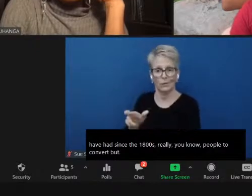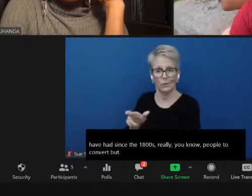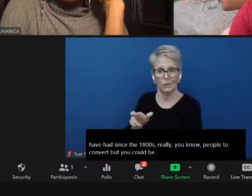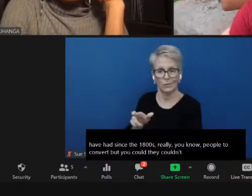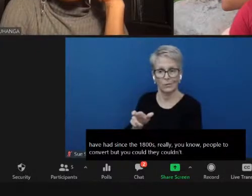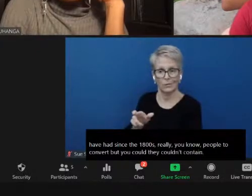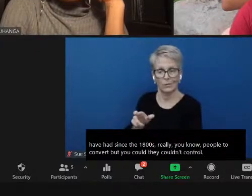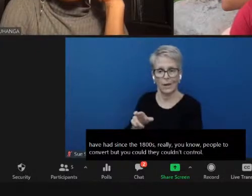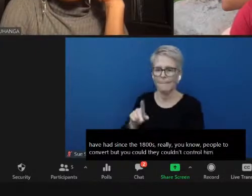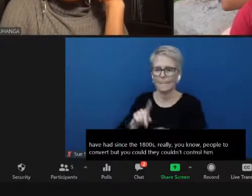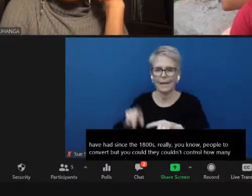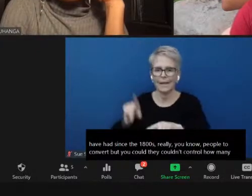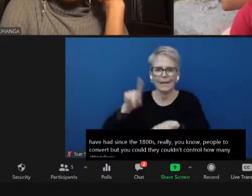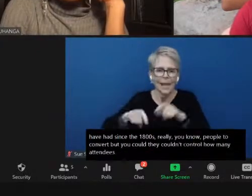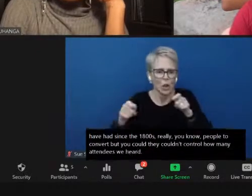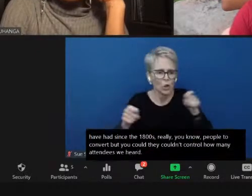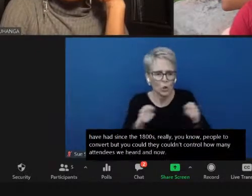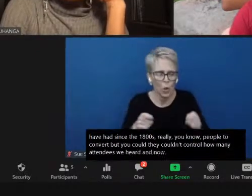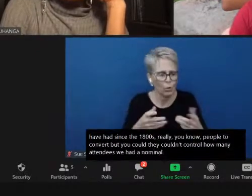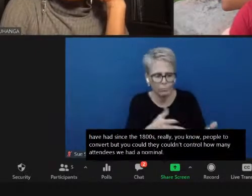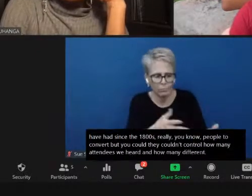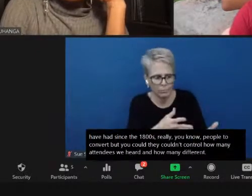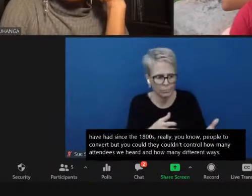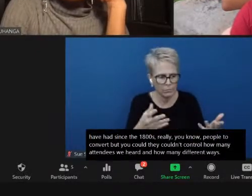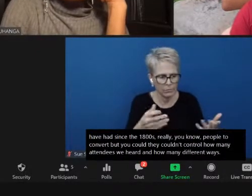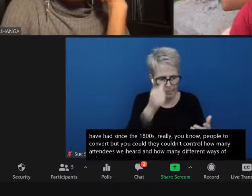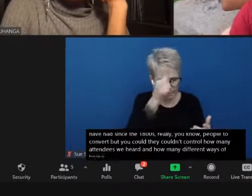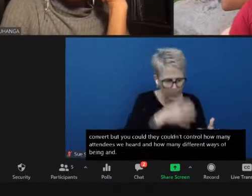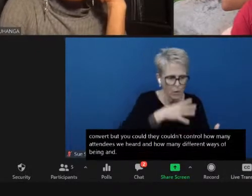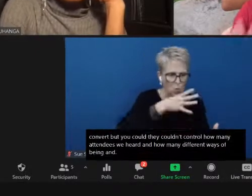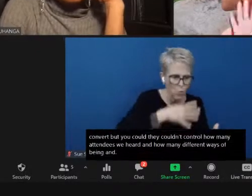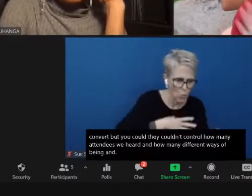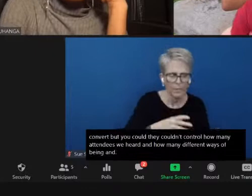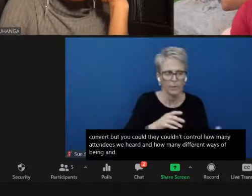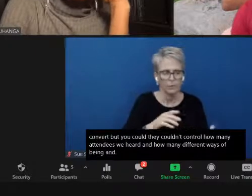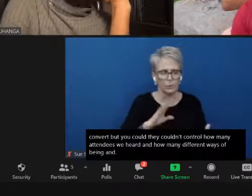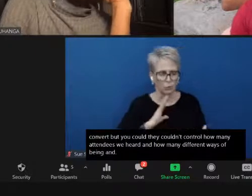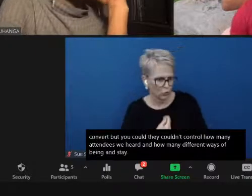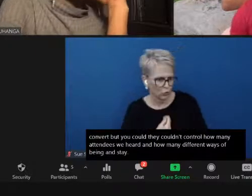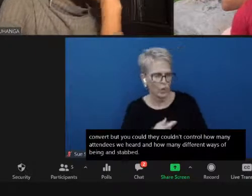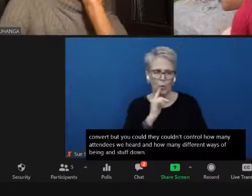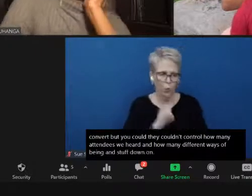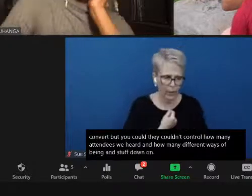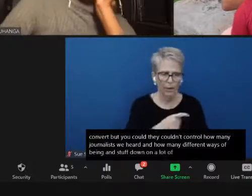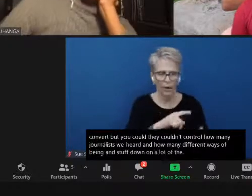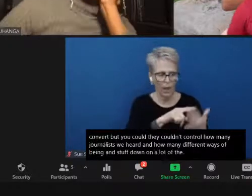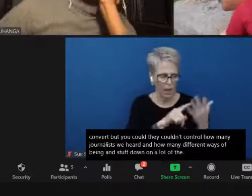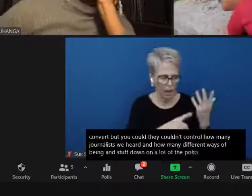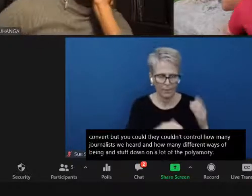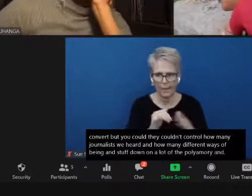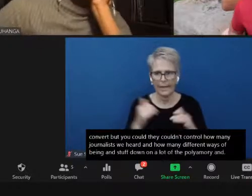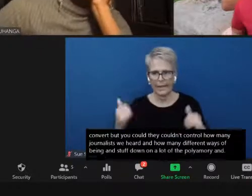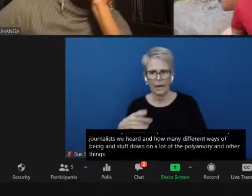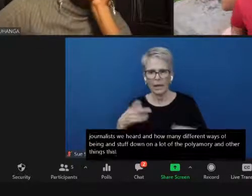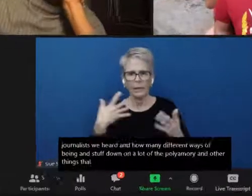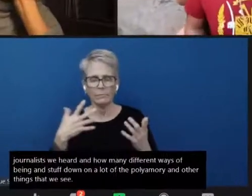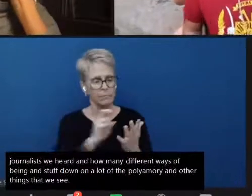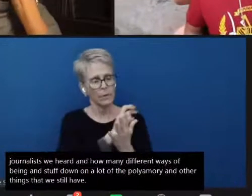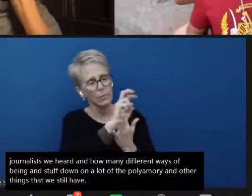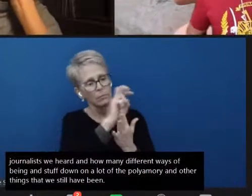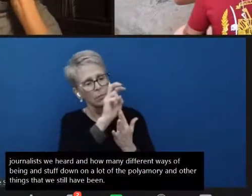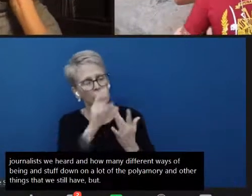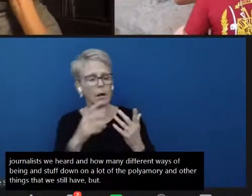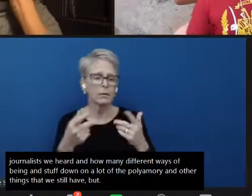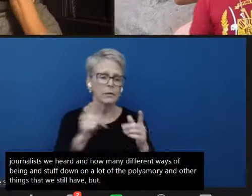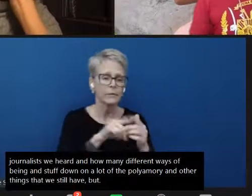they couldn't control how many genders we had and how many different ways of being, and they've stamped down on a lot of the polyamory and other things that we used to have.